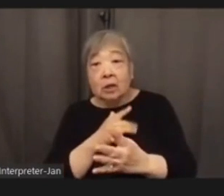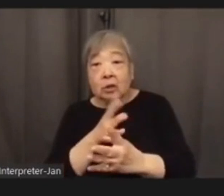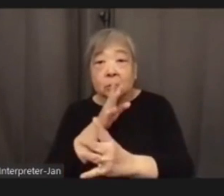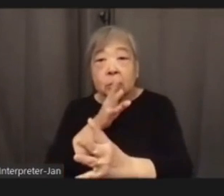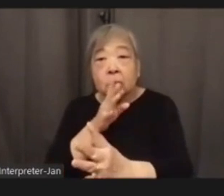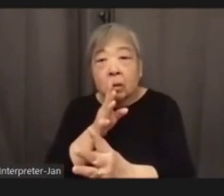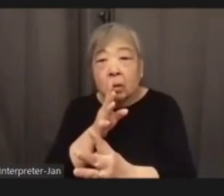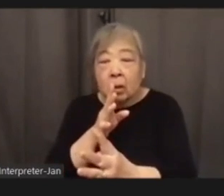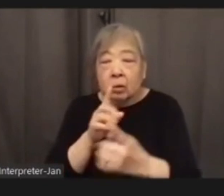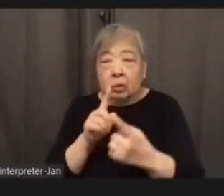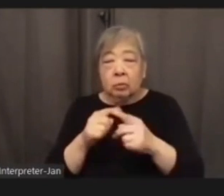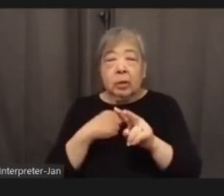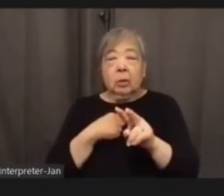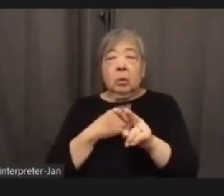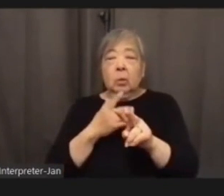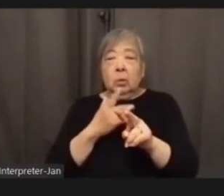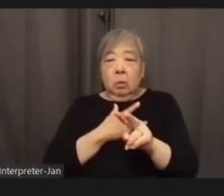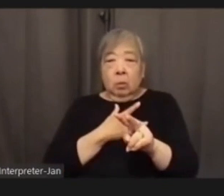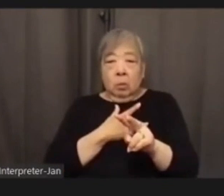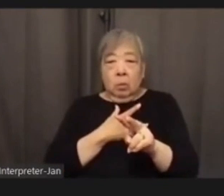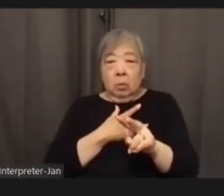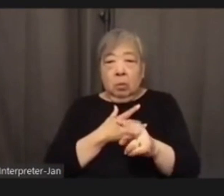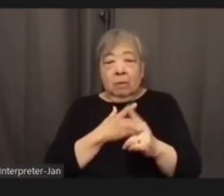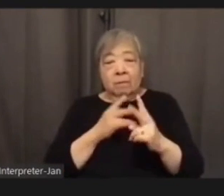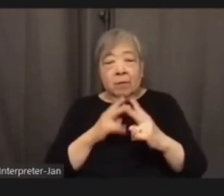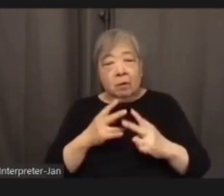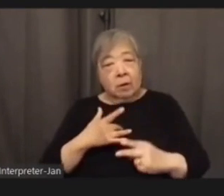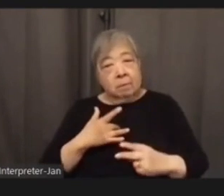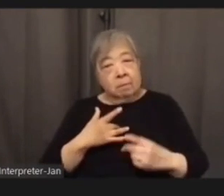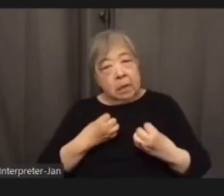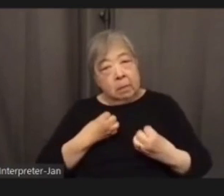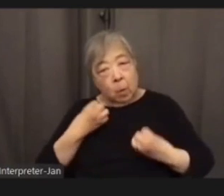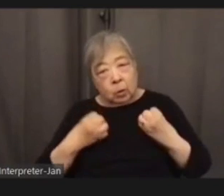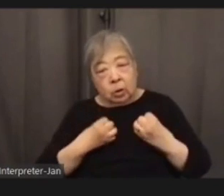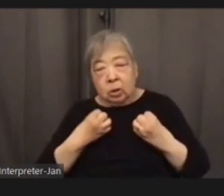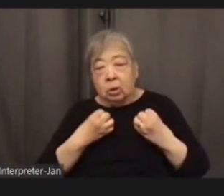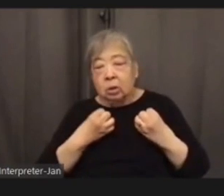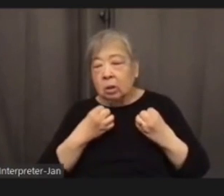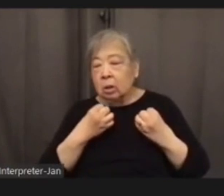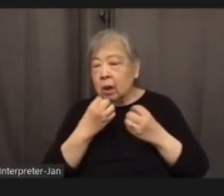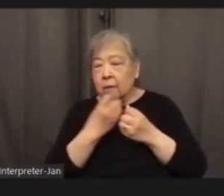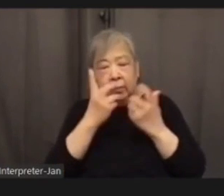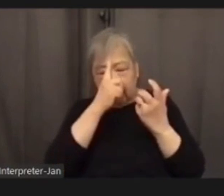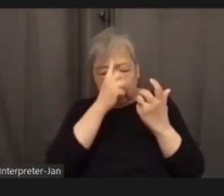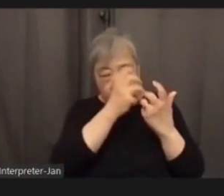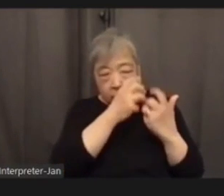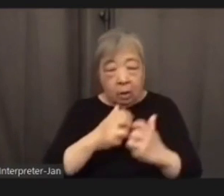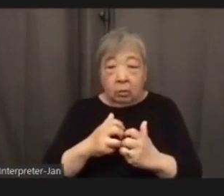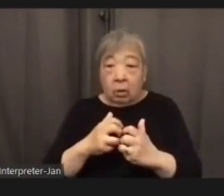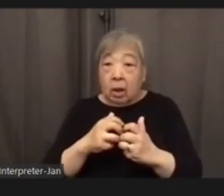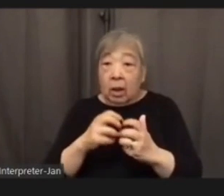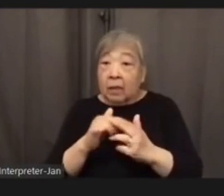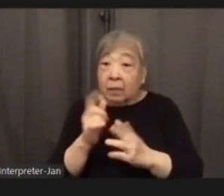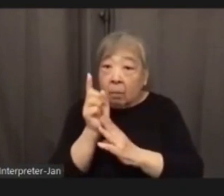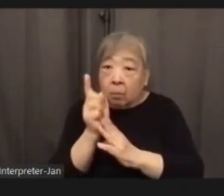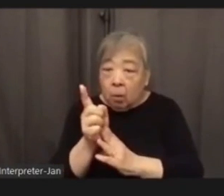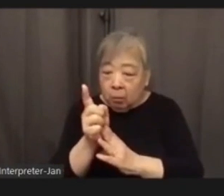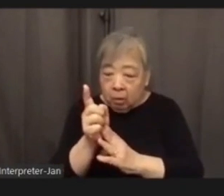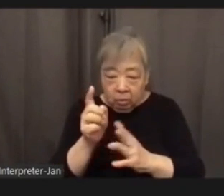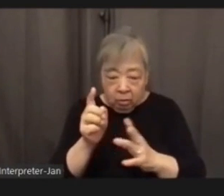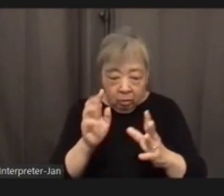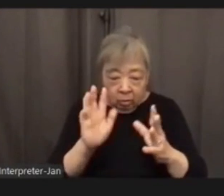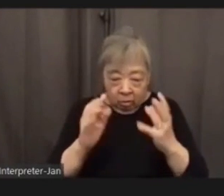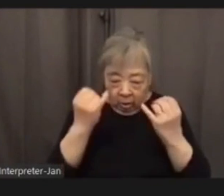all came together for me. It was very emotional. And it's like those moments where your ideas,